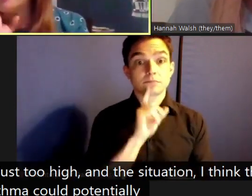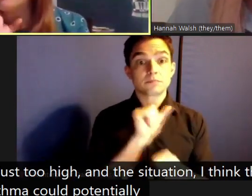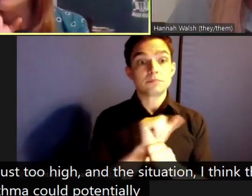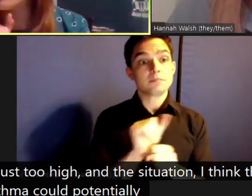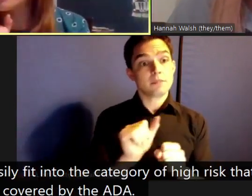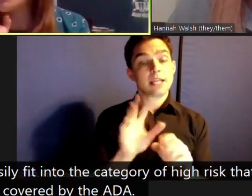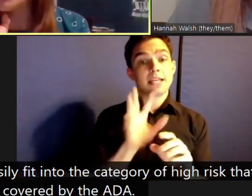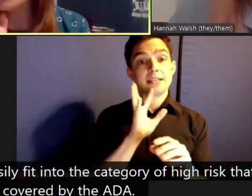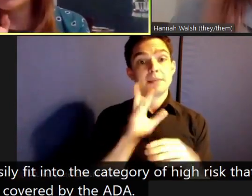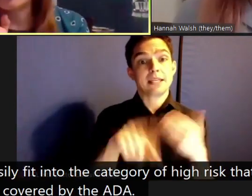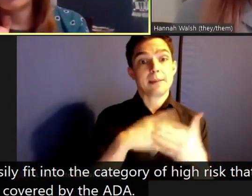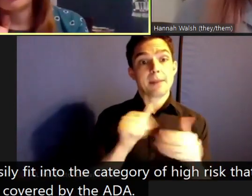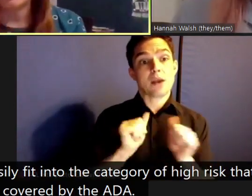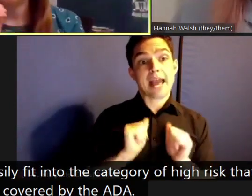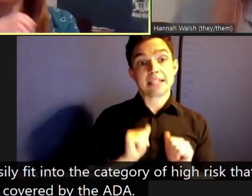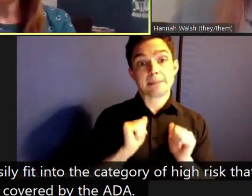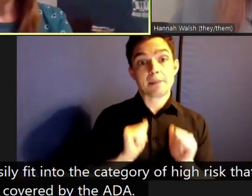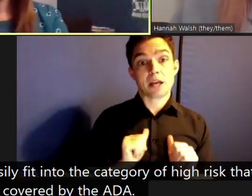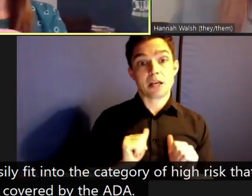asthma,